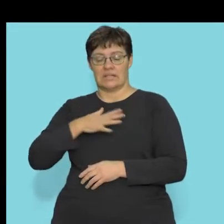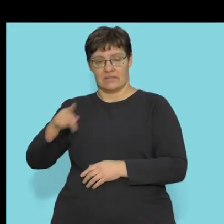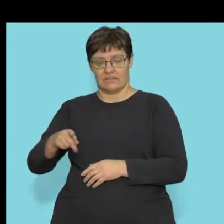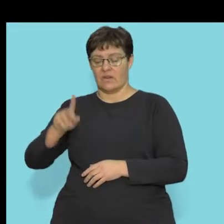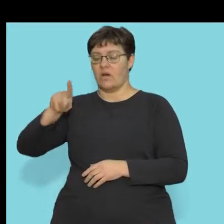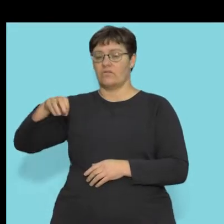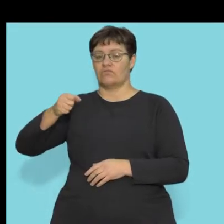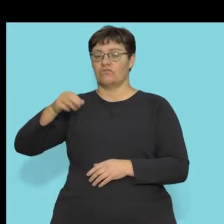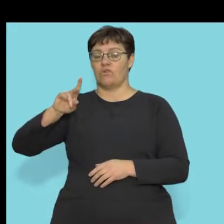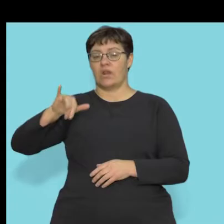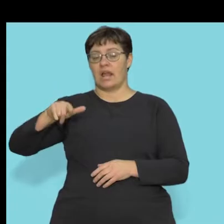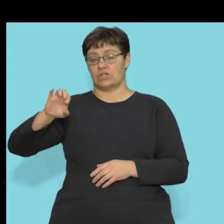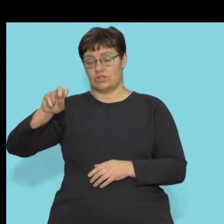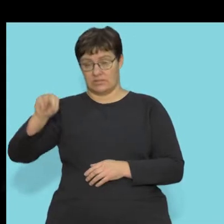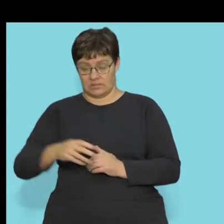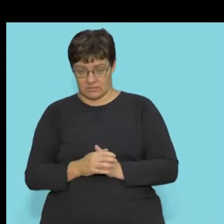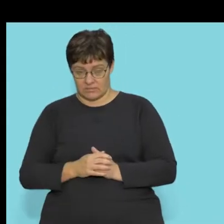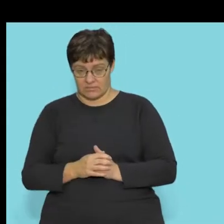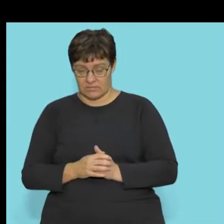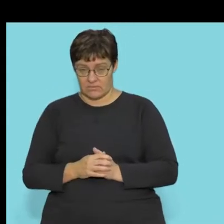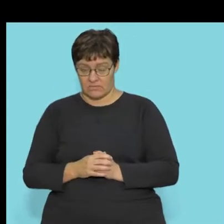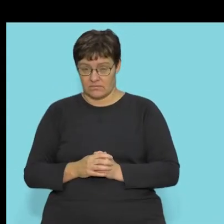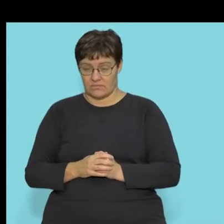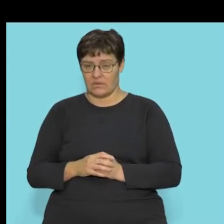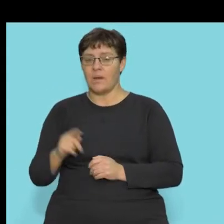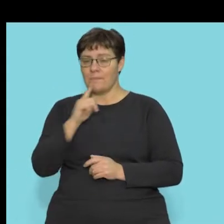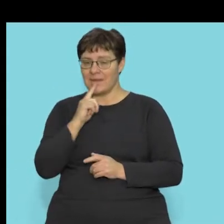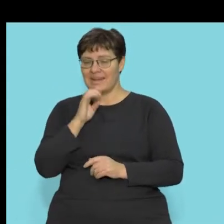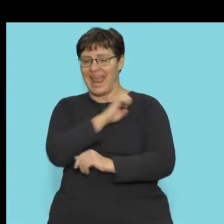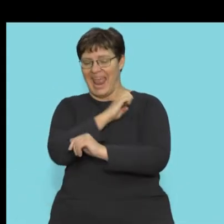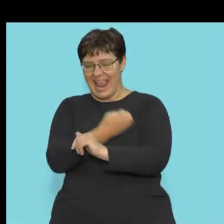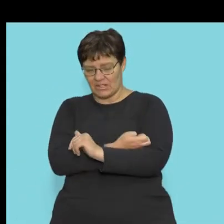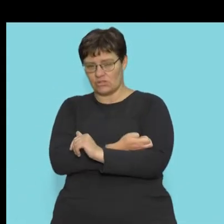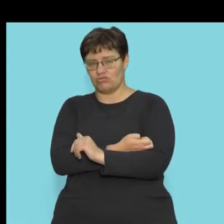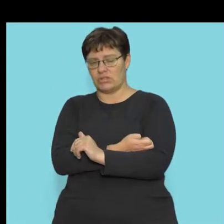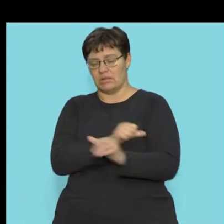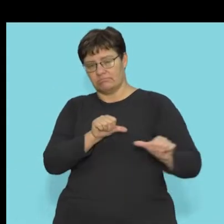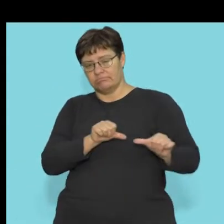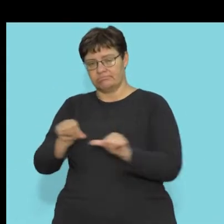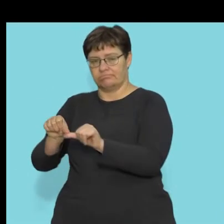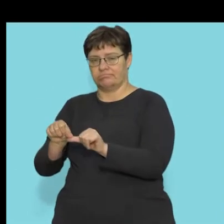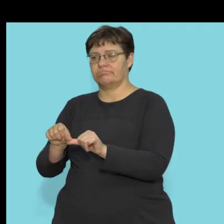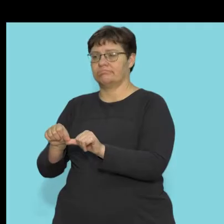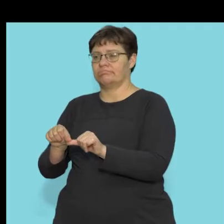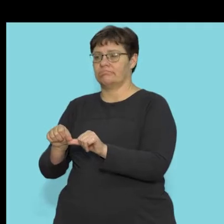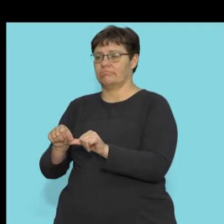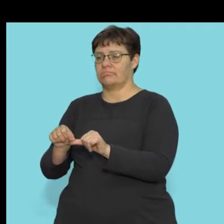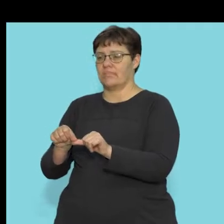oxidative phosphorylation. And that happens through an energy carrier enzymes. So we got